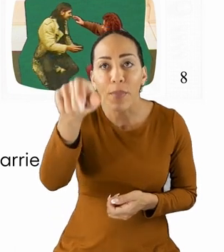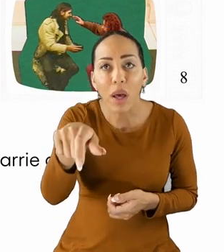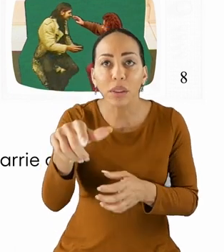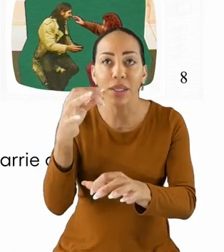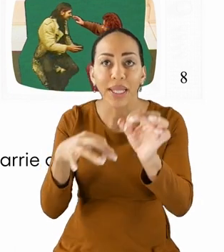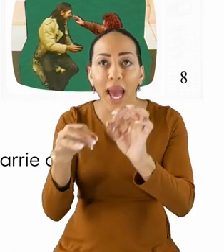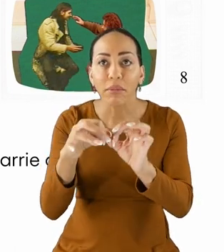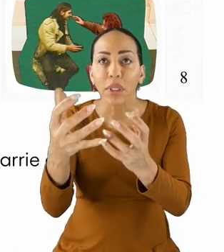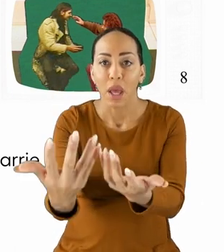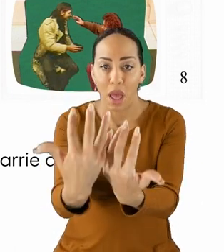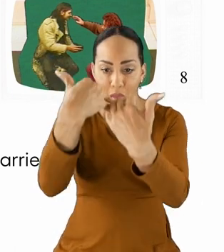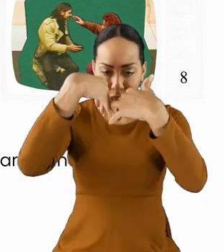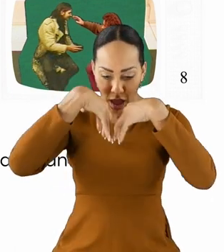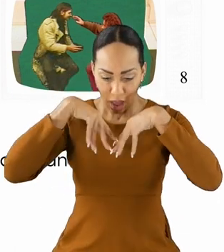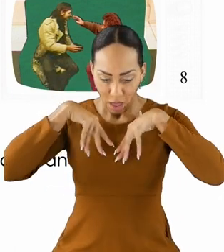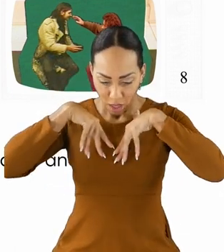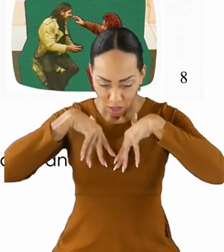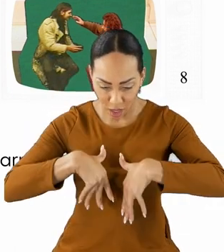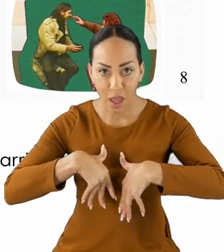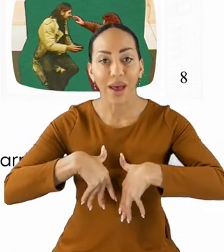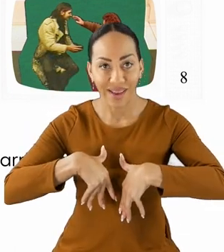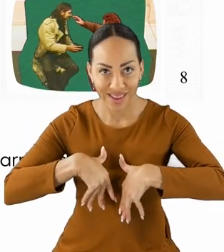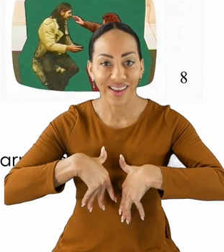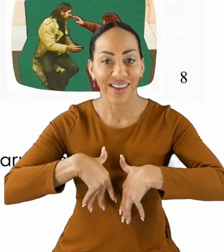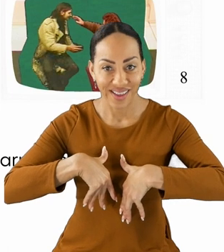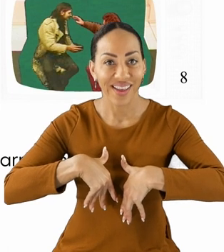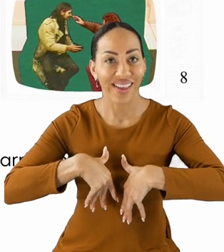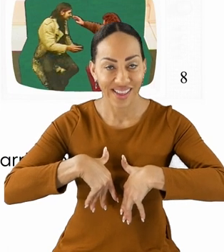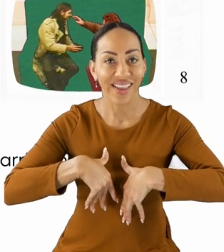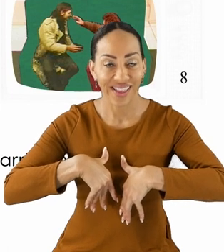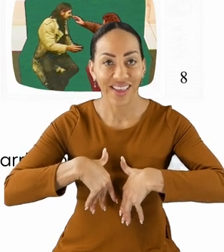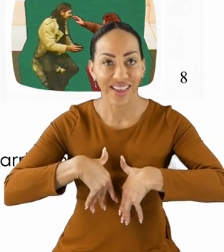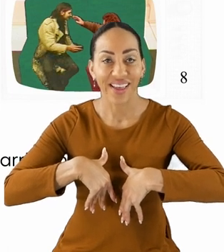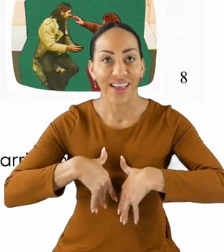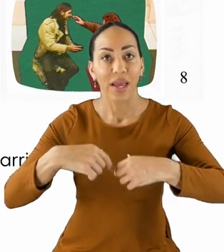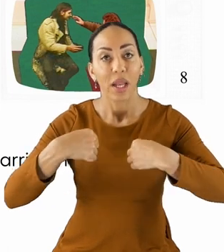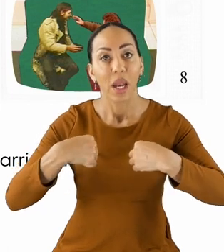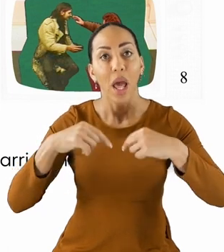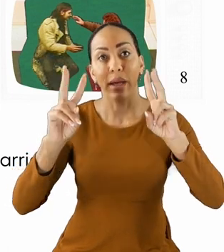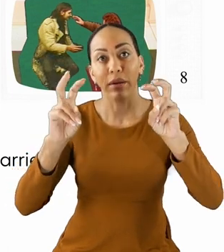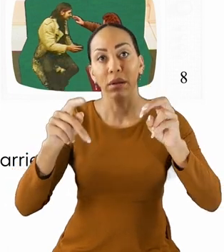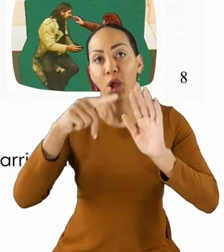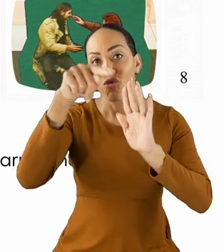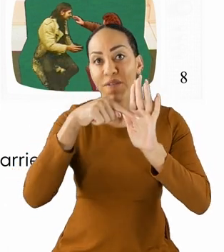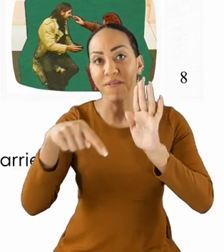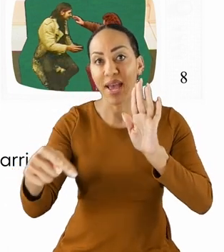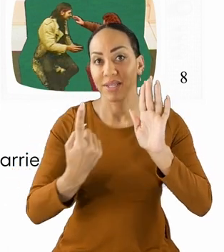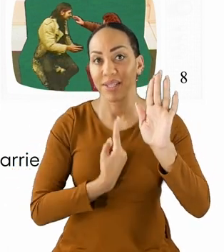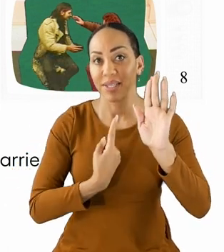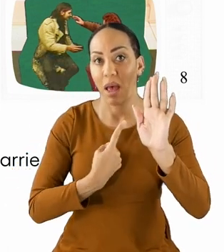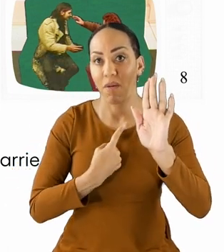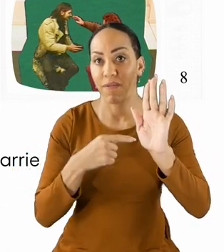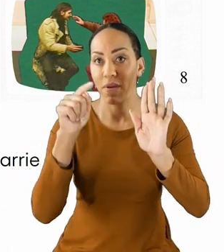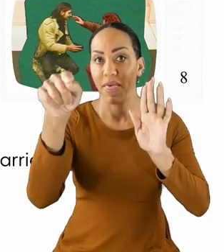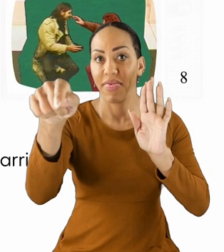screen correspond to our own movements through prosthetic agency, reflecting the self in a third person, in a third